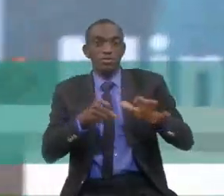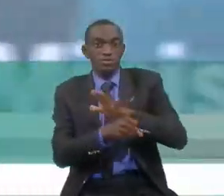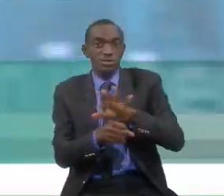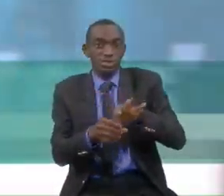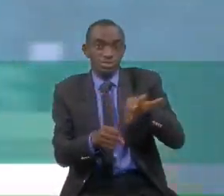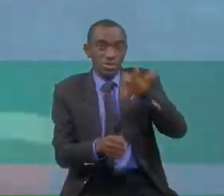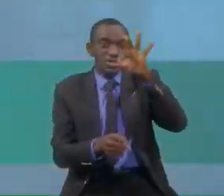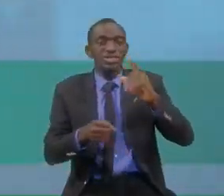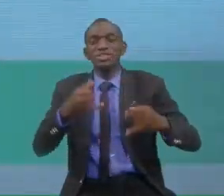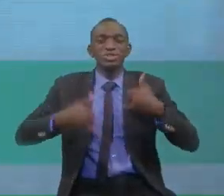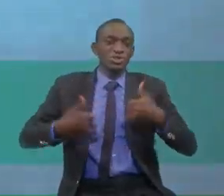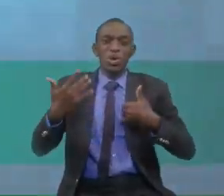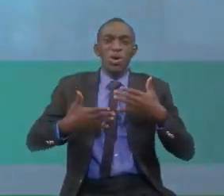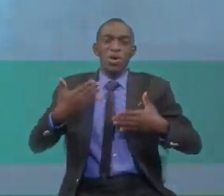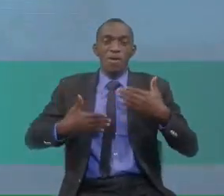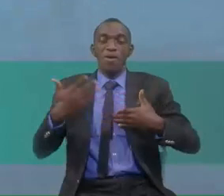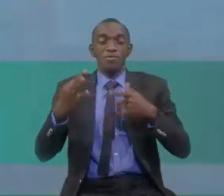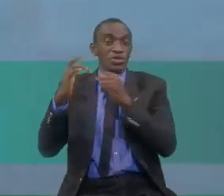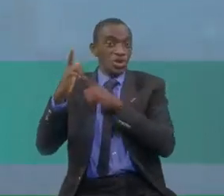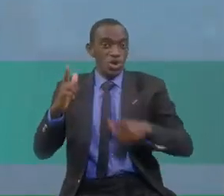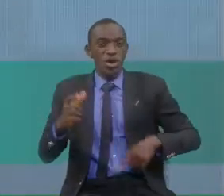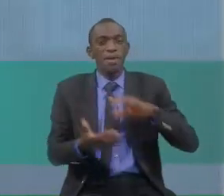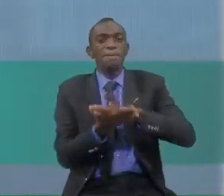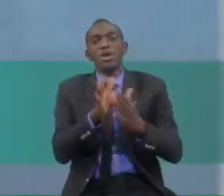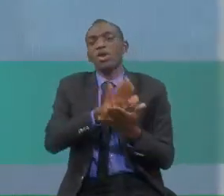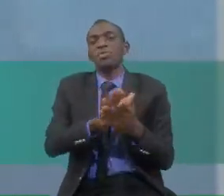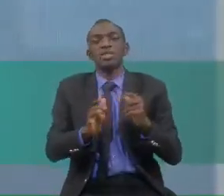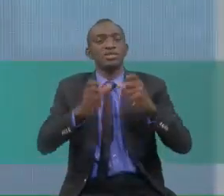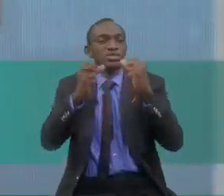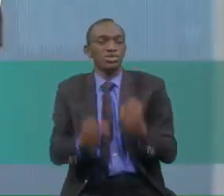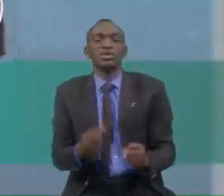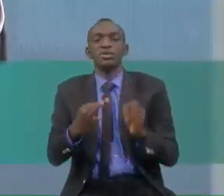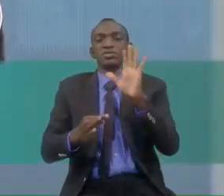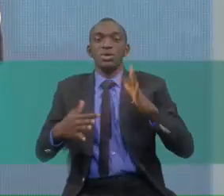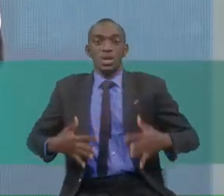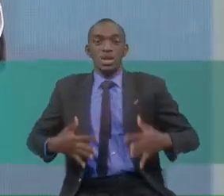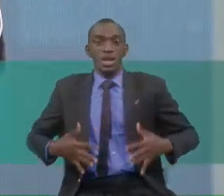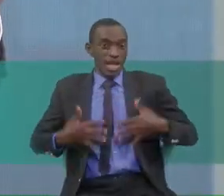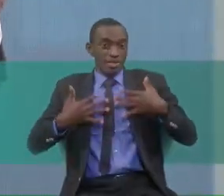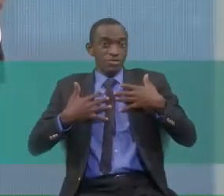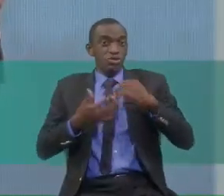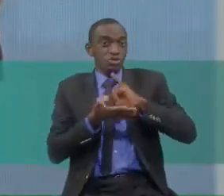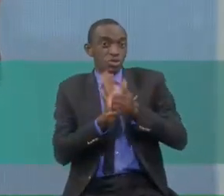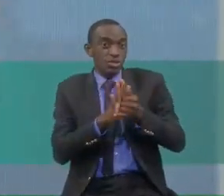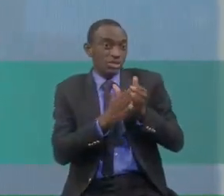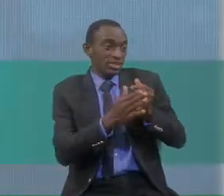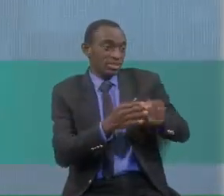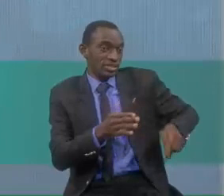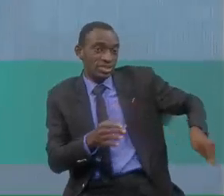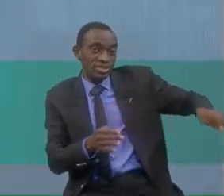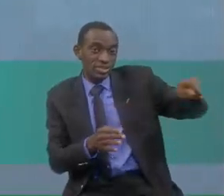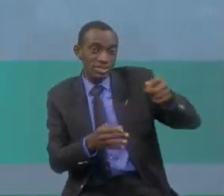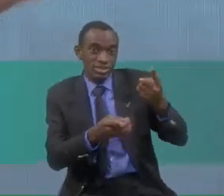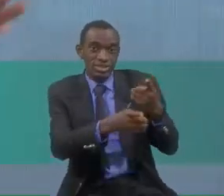your life. Those disciples, sorrowful, sad, they were locked up behind